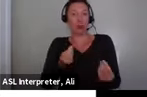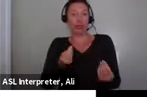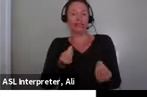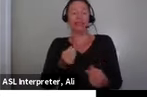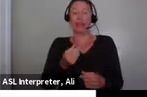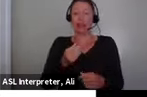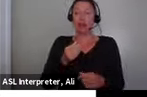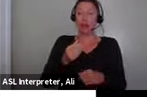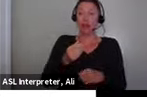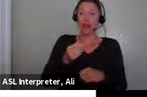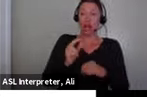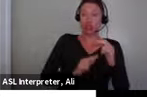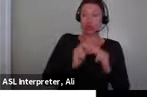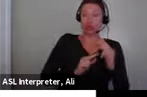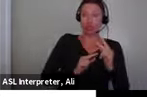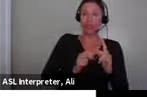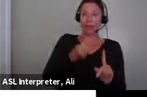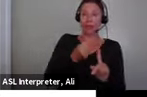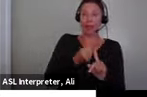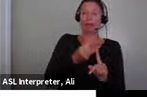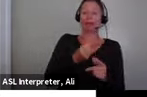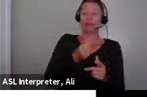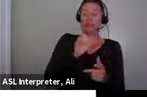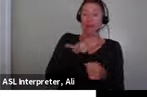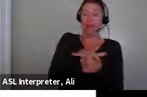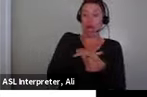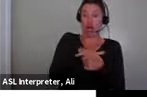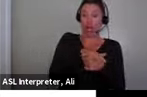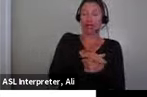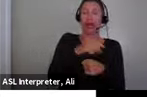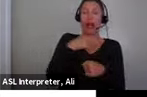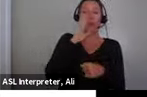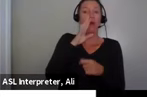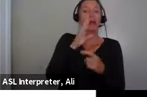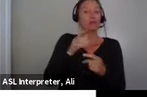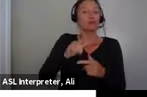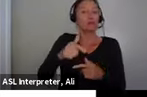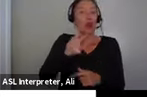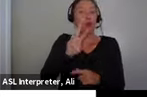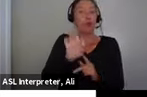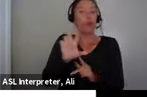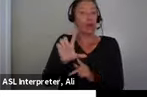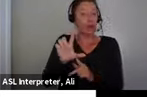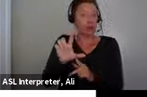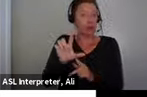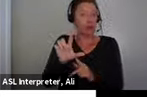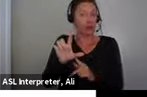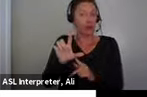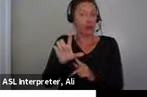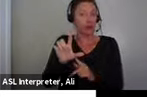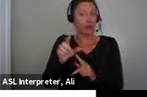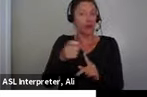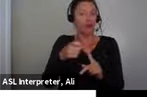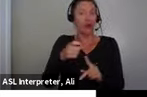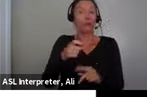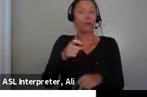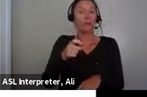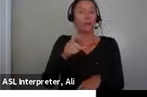of the project in that area. Yeah. I will direct this question to Will of David J. Powers and